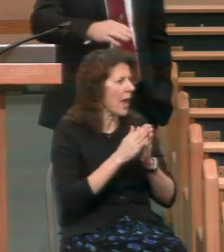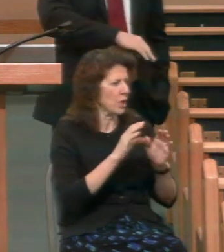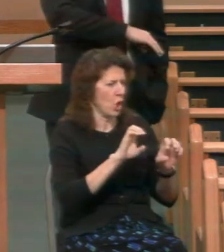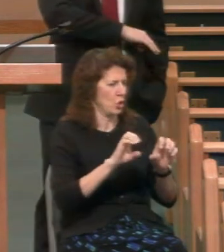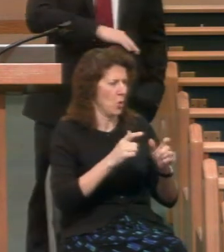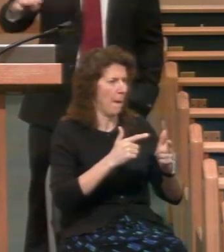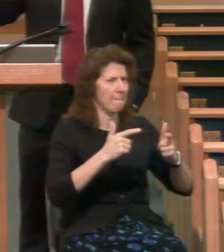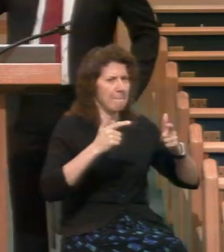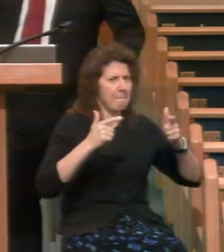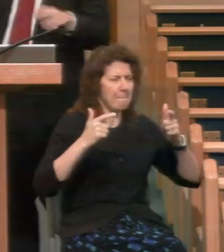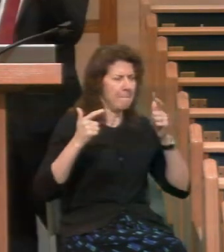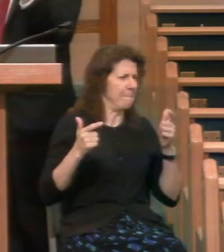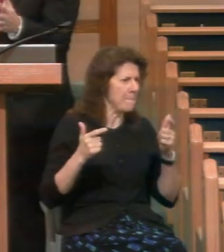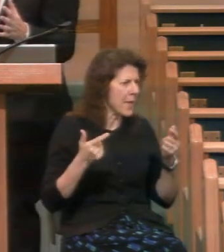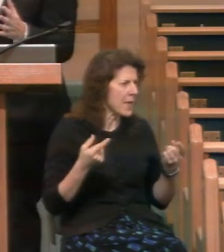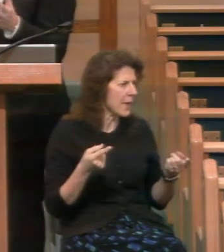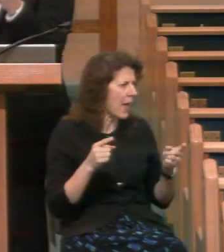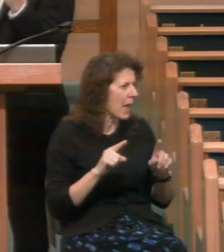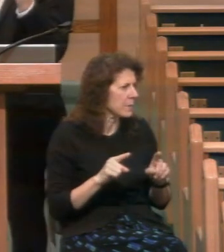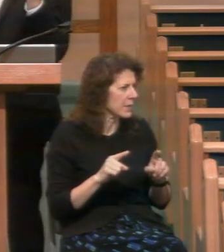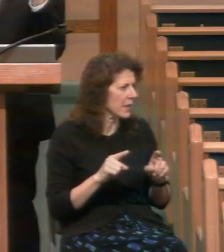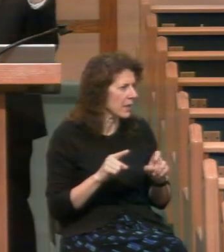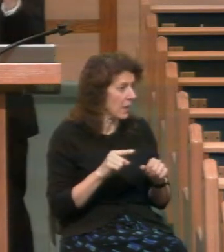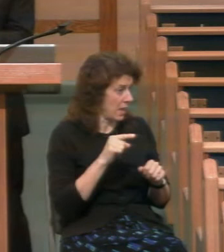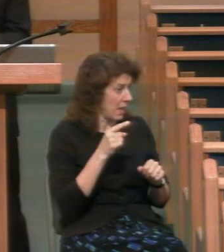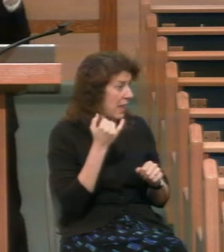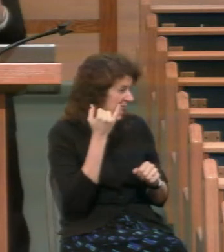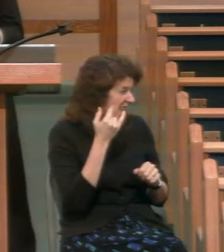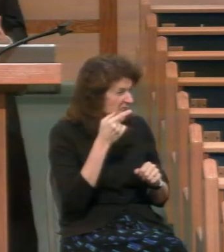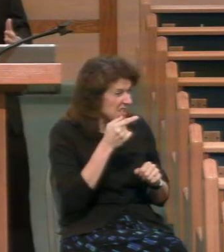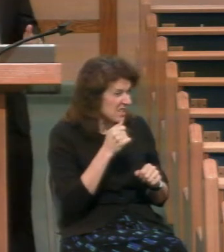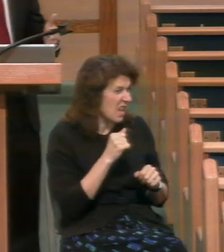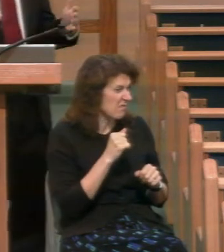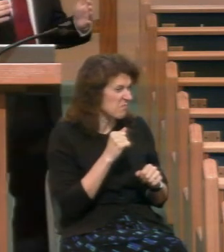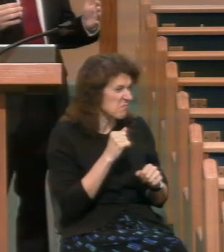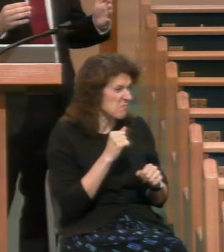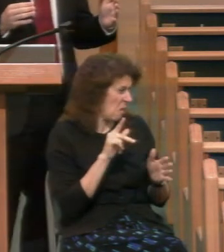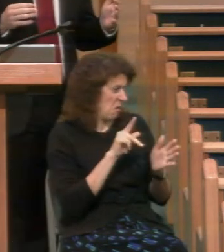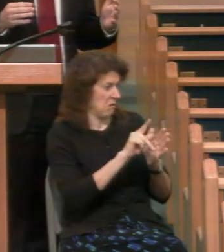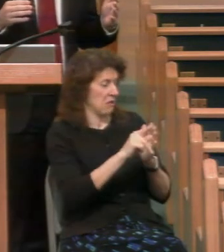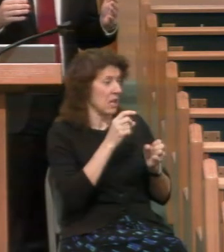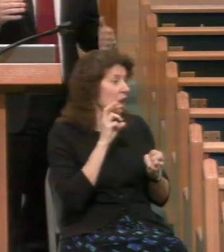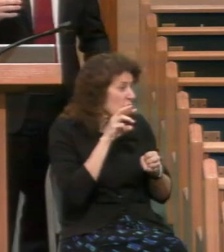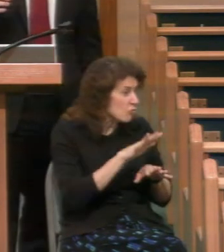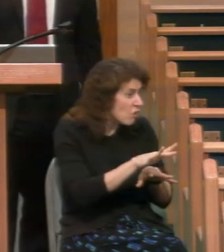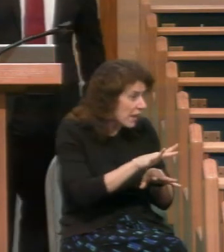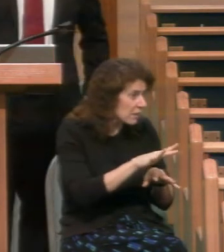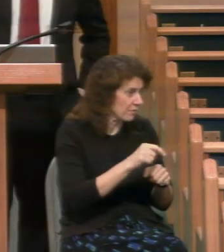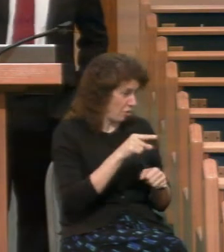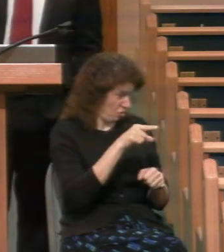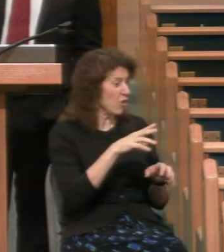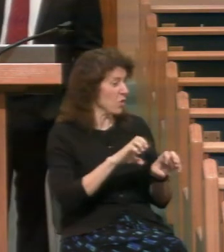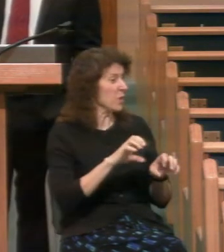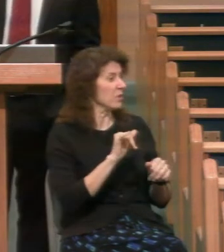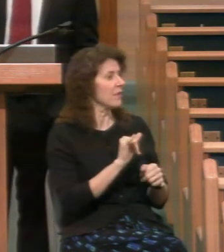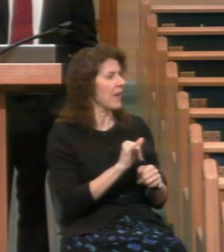paraphrase, great big thing, if he had asked you to go kill a dragon, you would have killed the dragon, right? All he's asking you